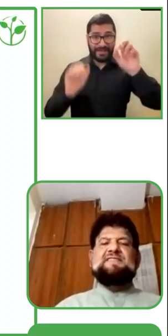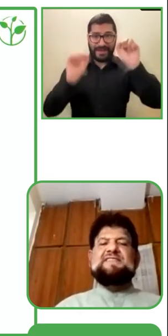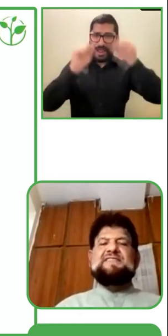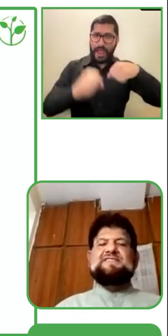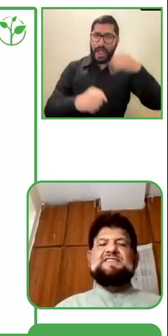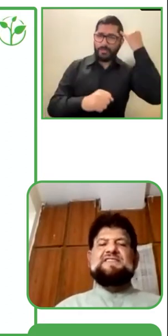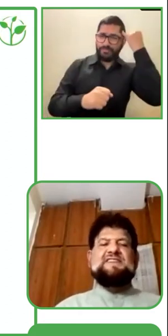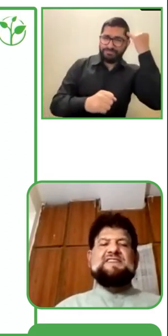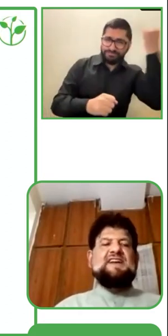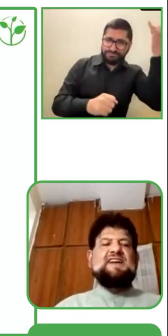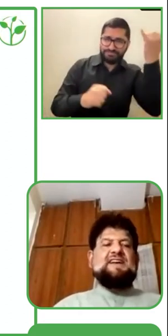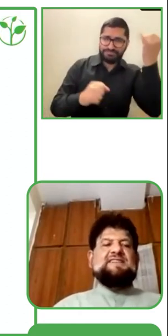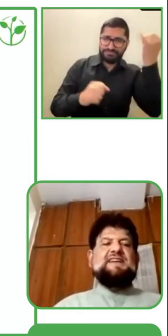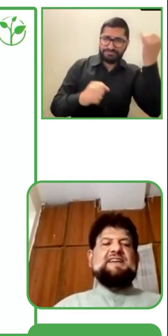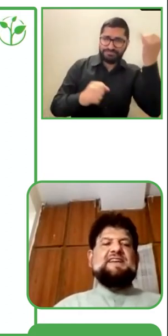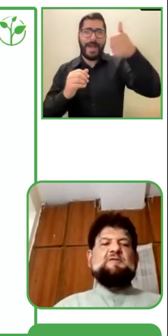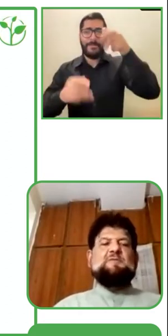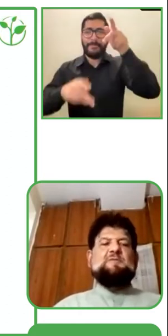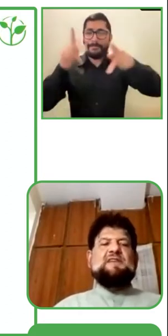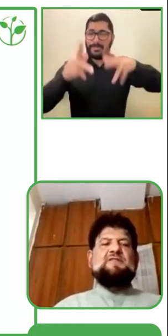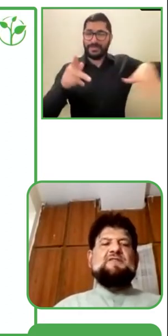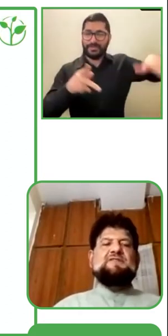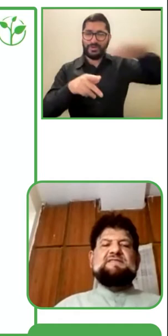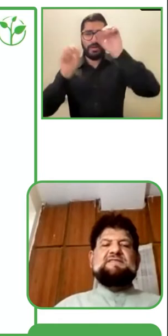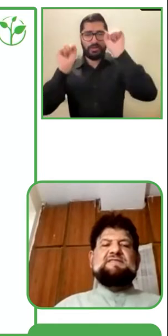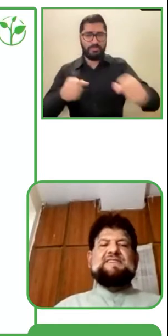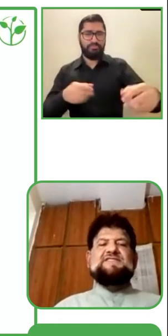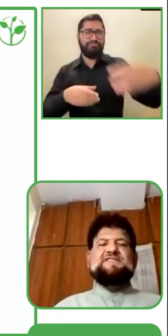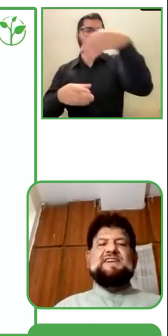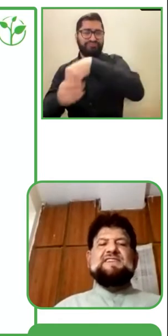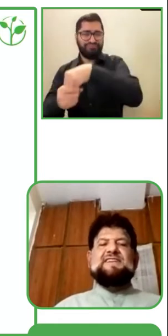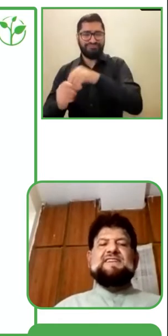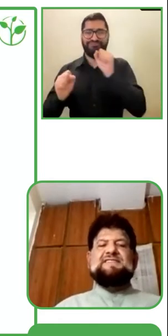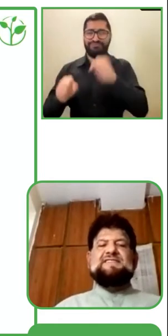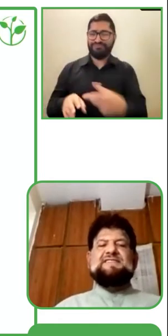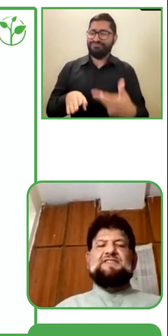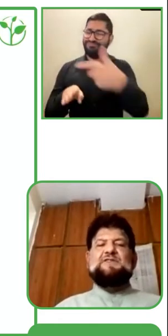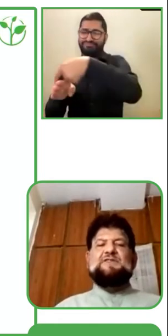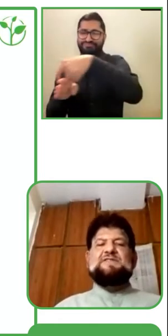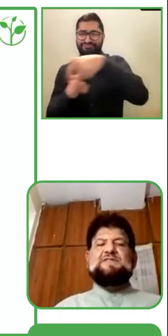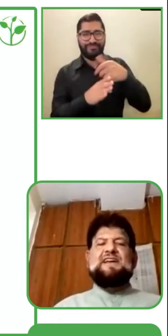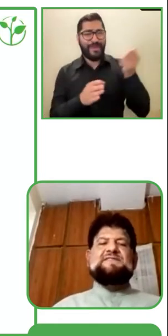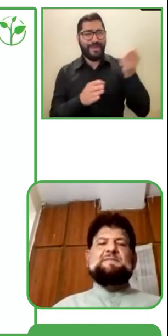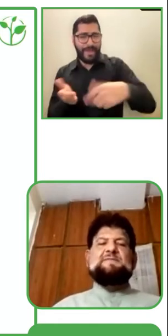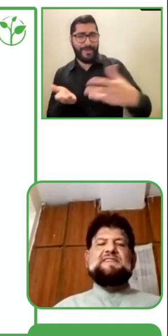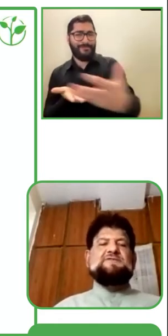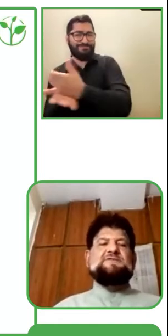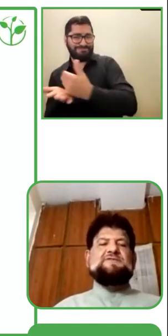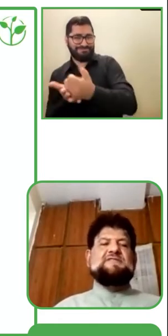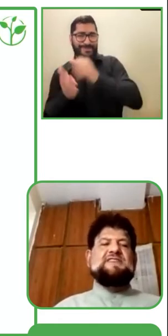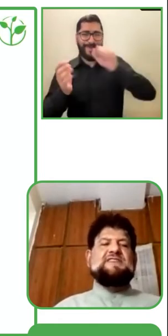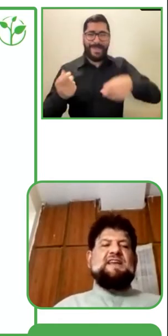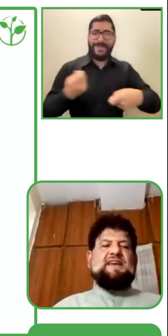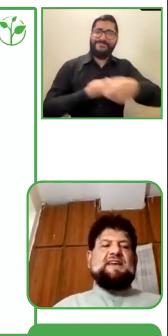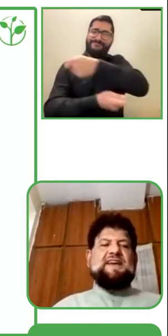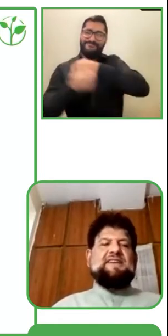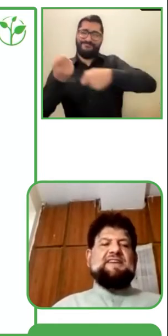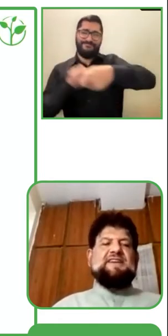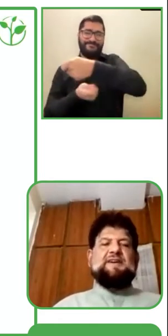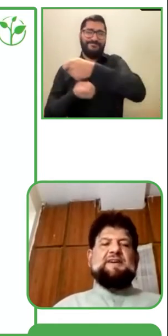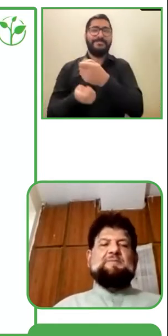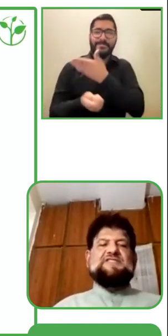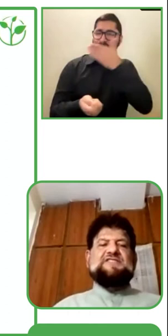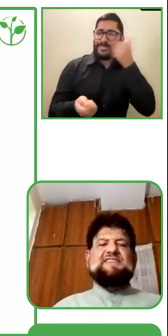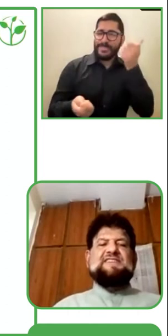generation activities, such as selling mobile phones, recharge cards, using knife sharpening tools